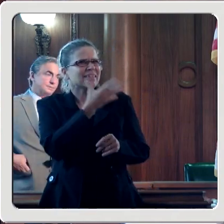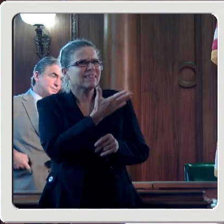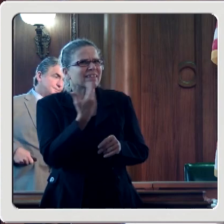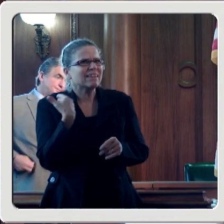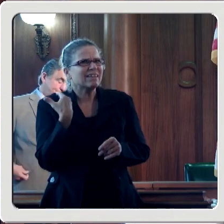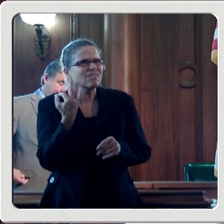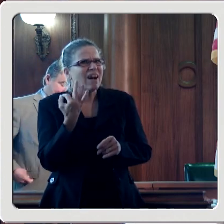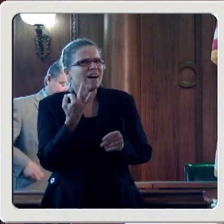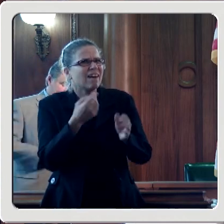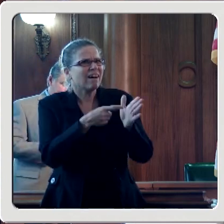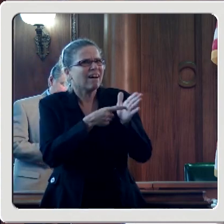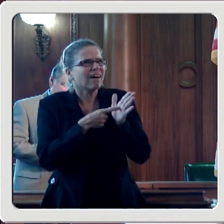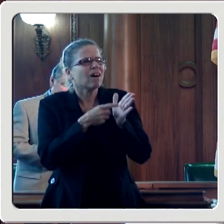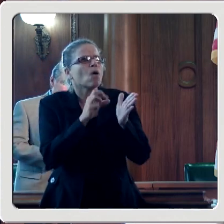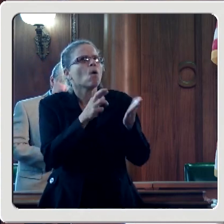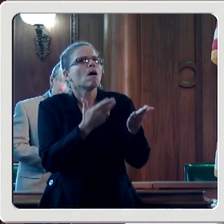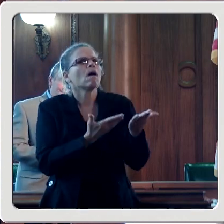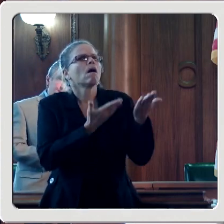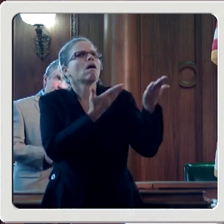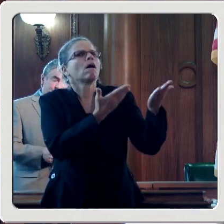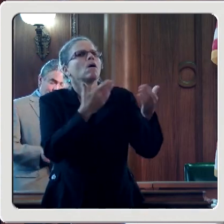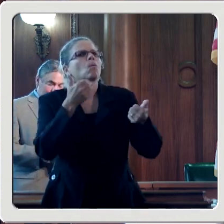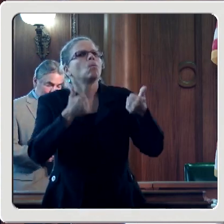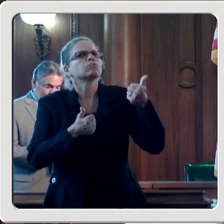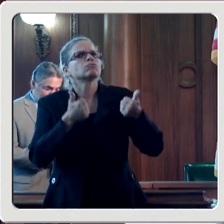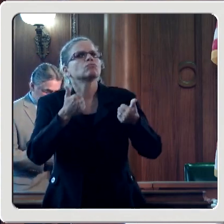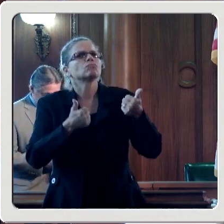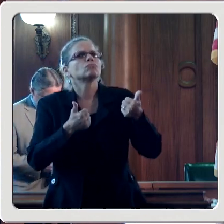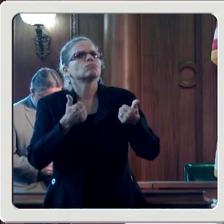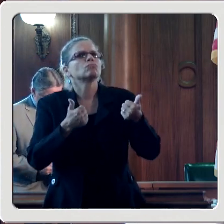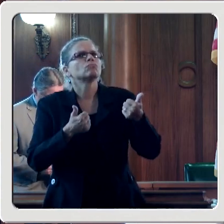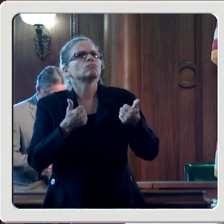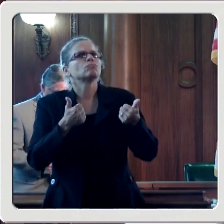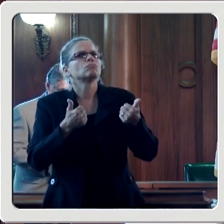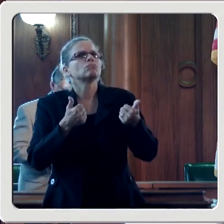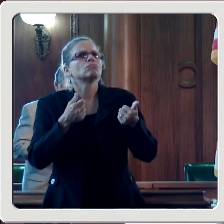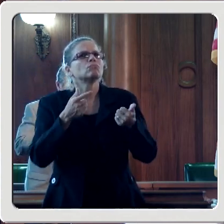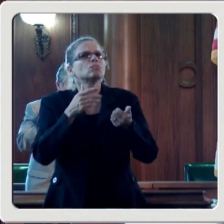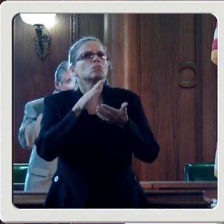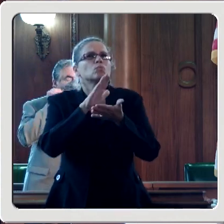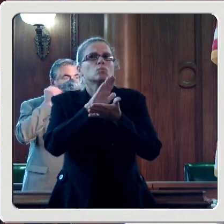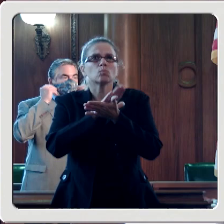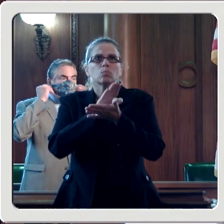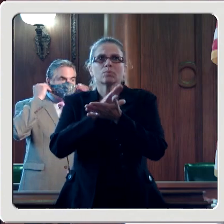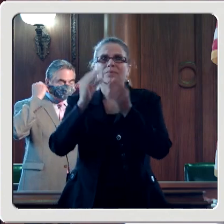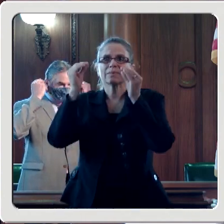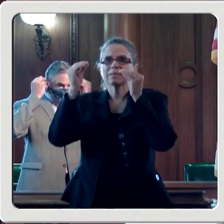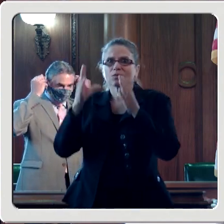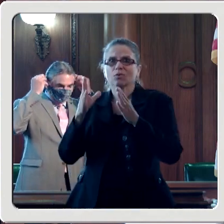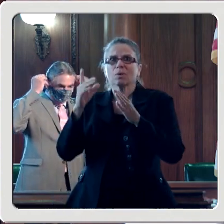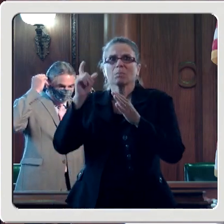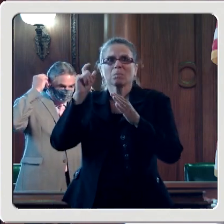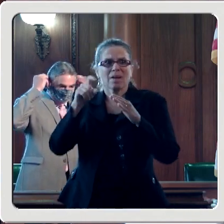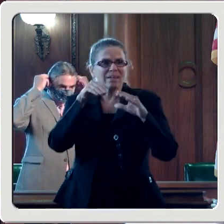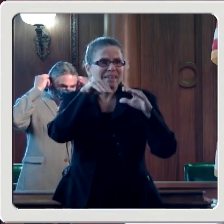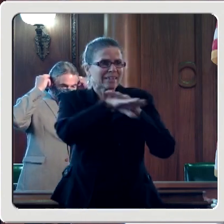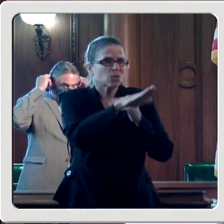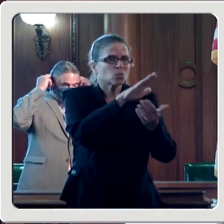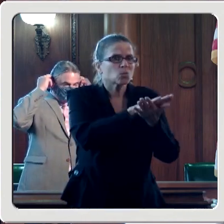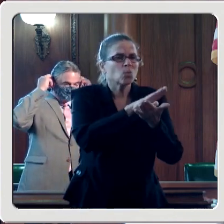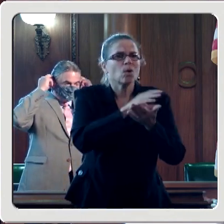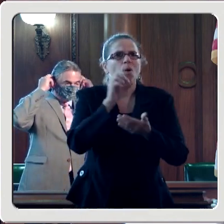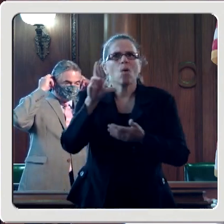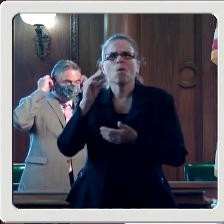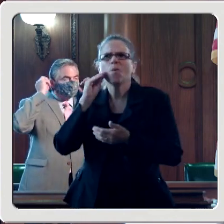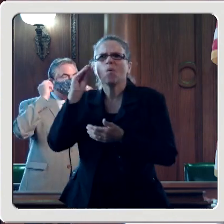or a directive as far as where the teachers should be teaching from? Yeah, it was